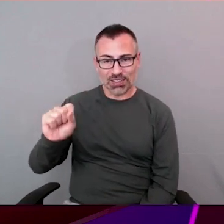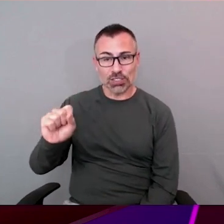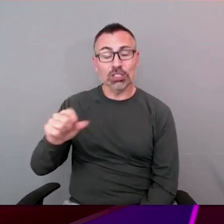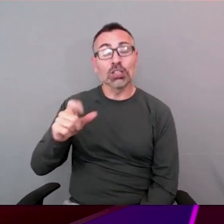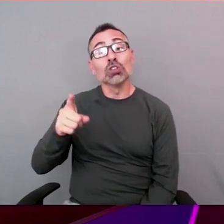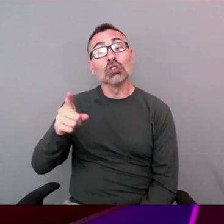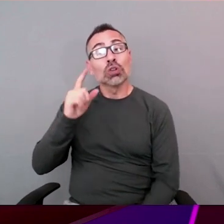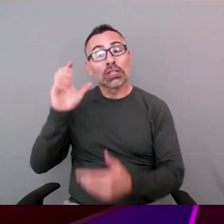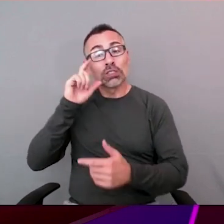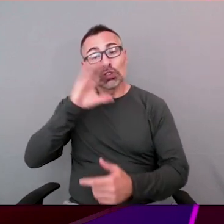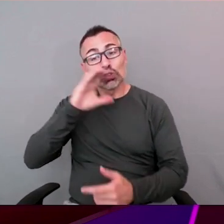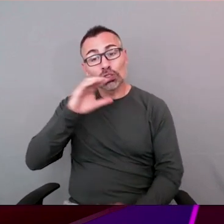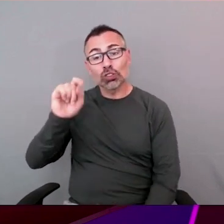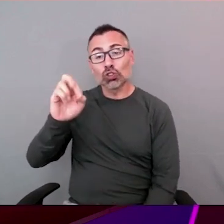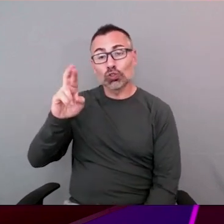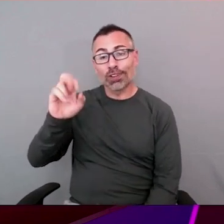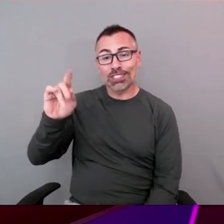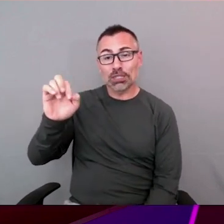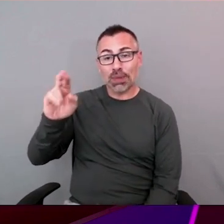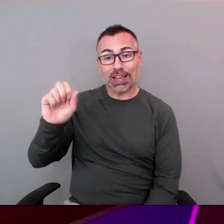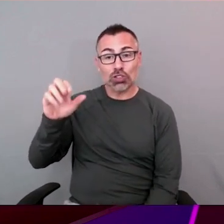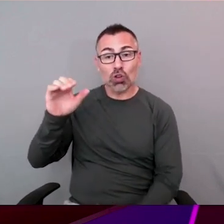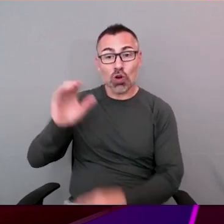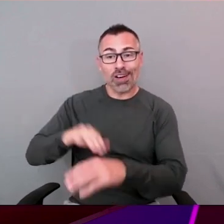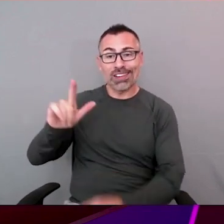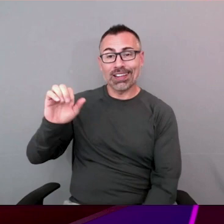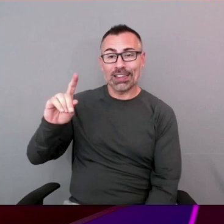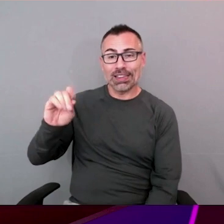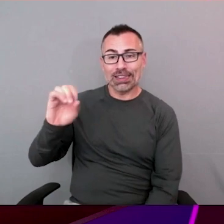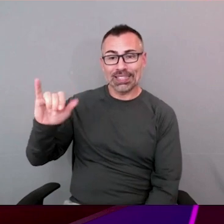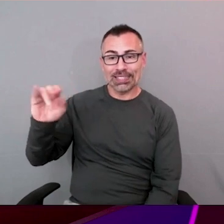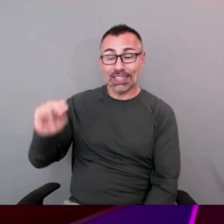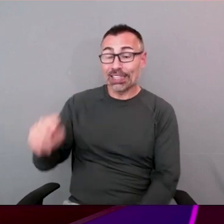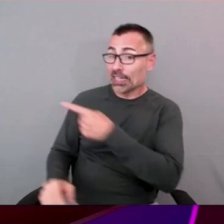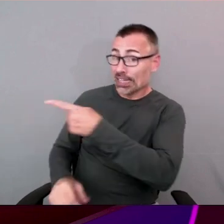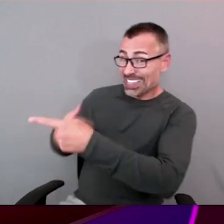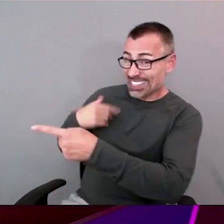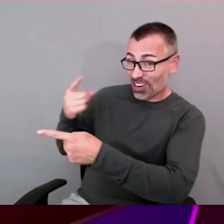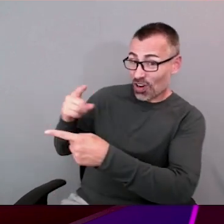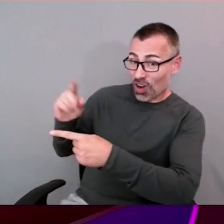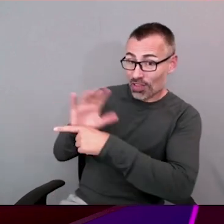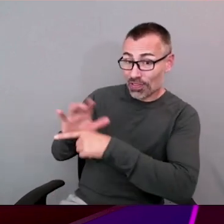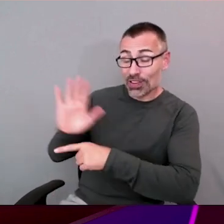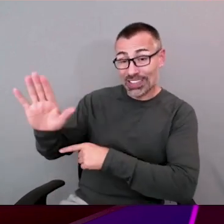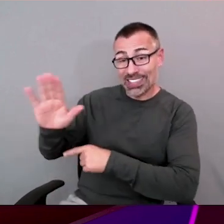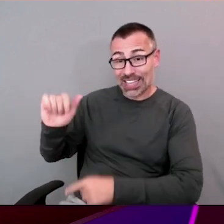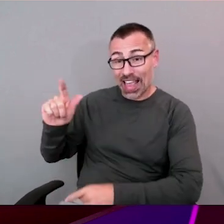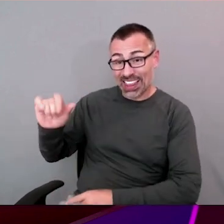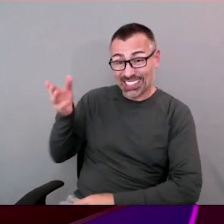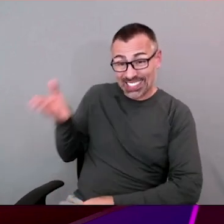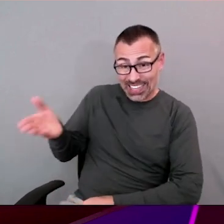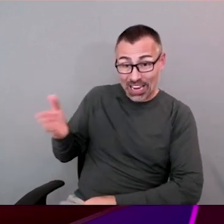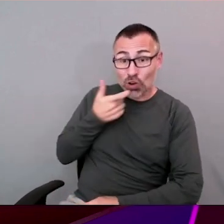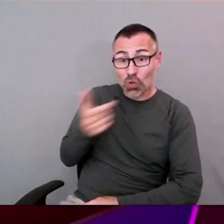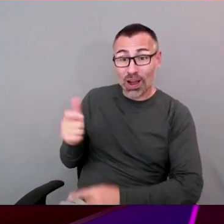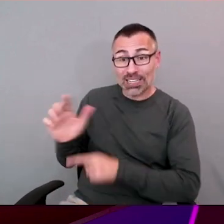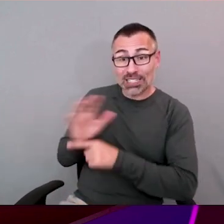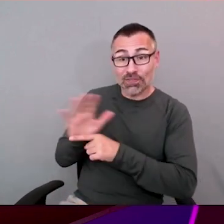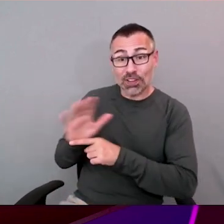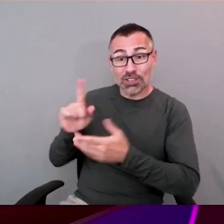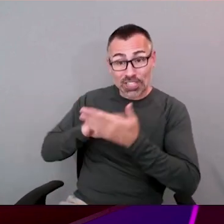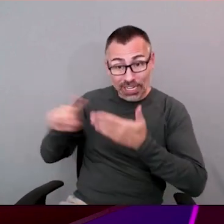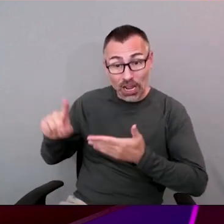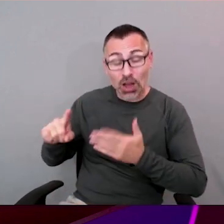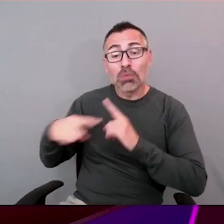know what? I think you have it on the videos, right? So go watch the video. His alias is on the videos. Go ahead and check that out. We also have a link to